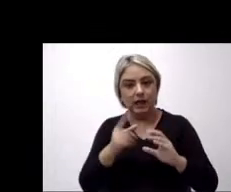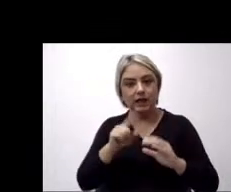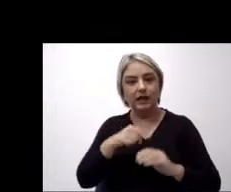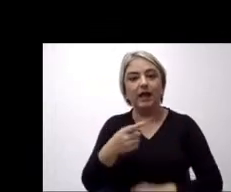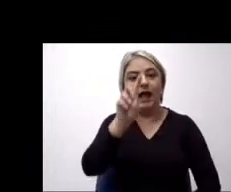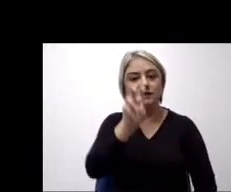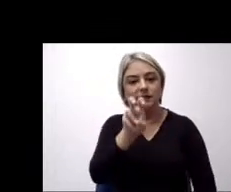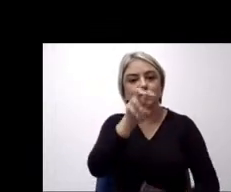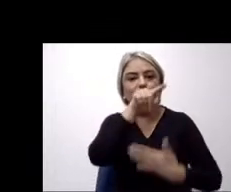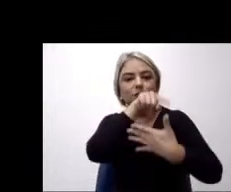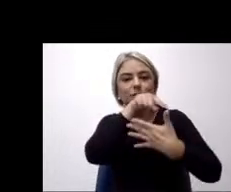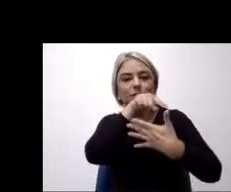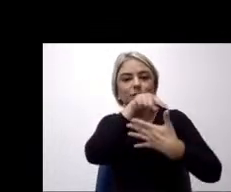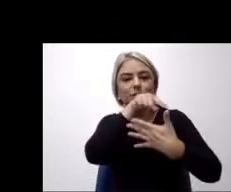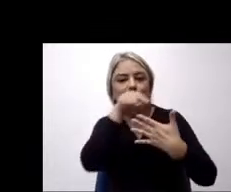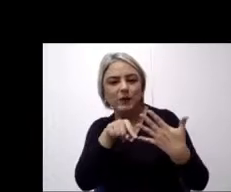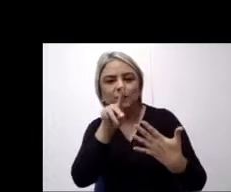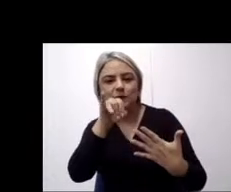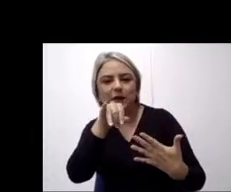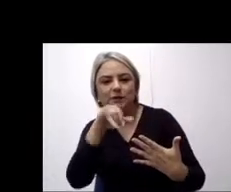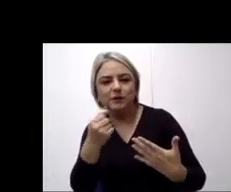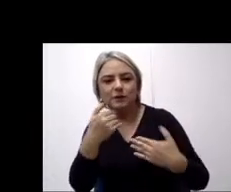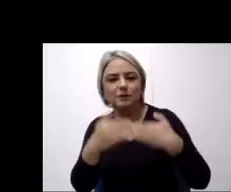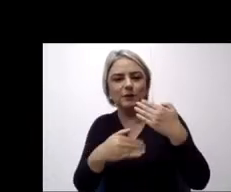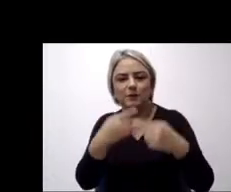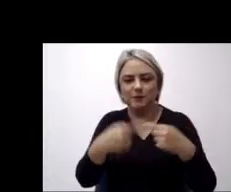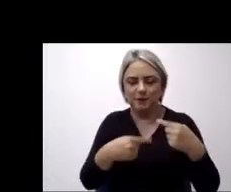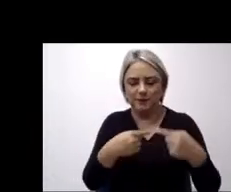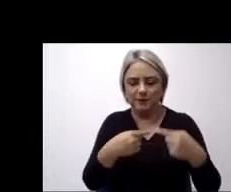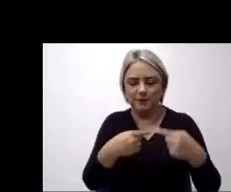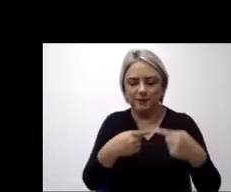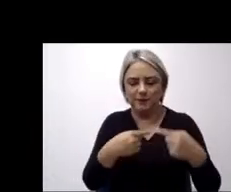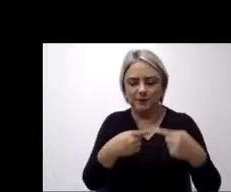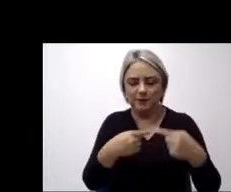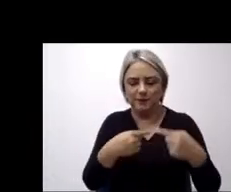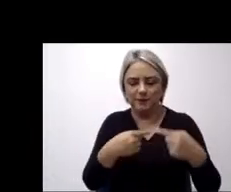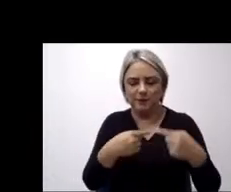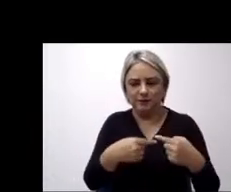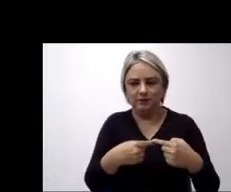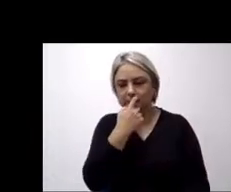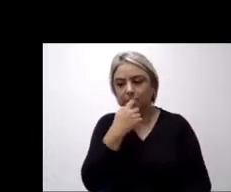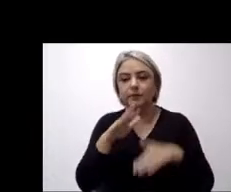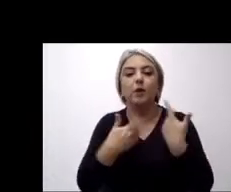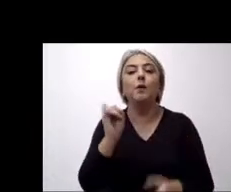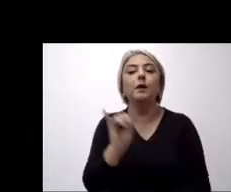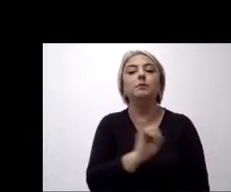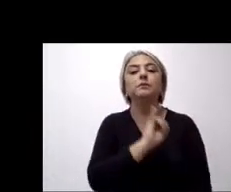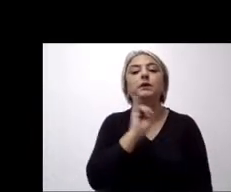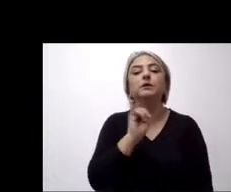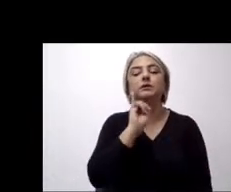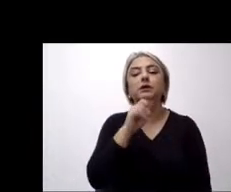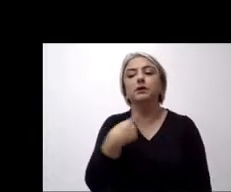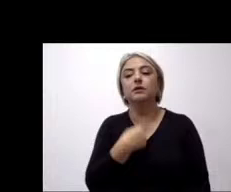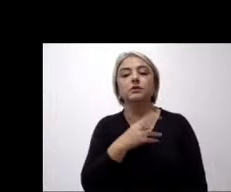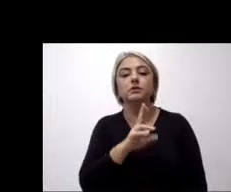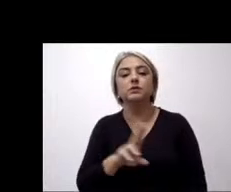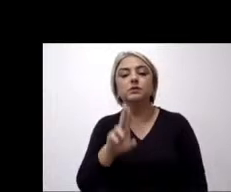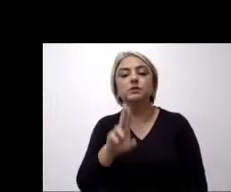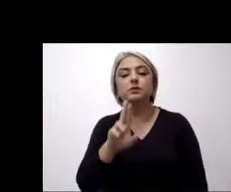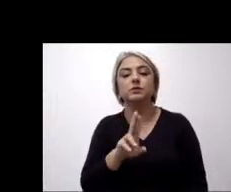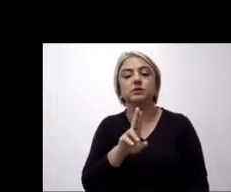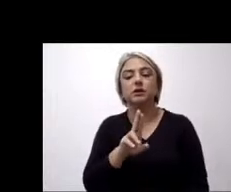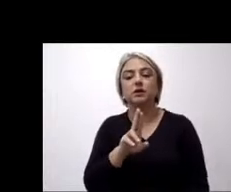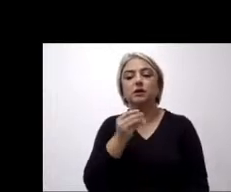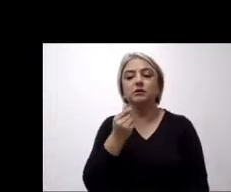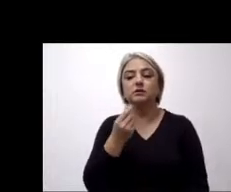process. What is important when we use this kind of framework and from this approach